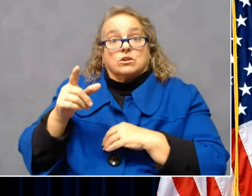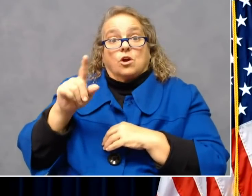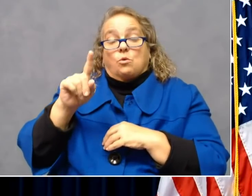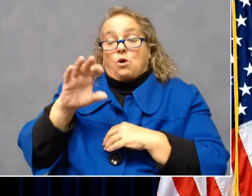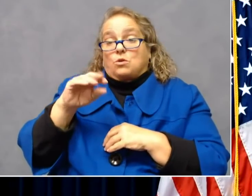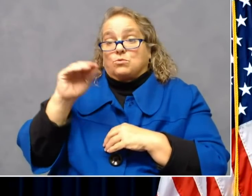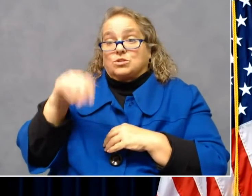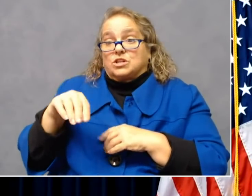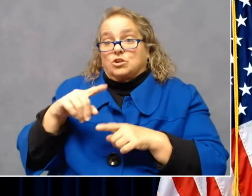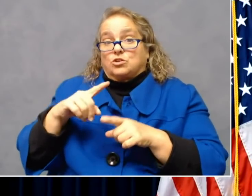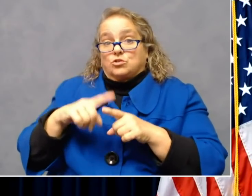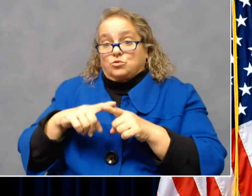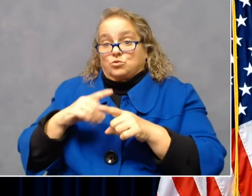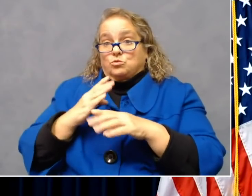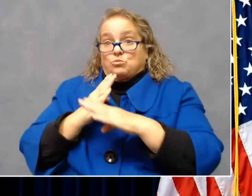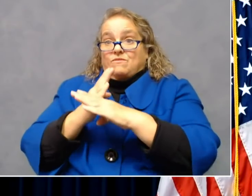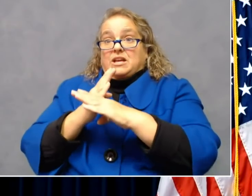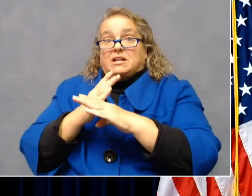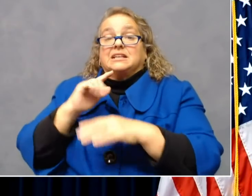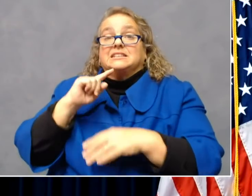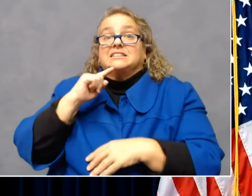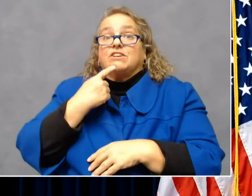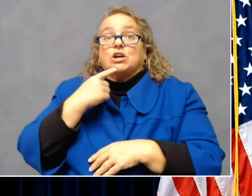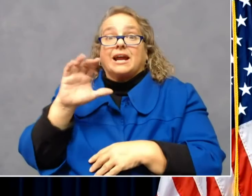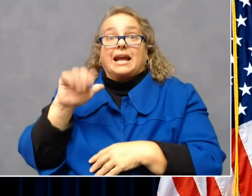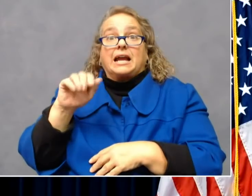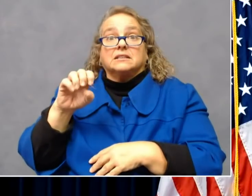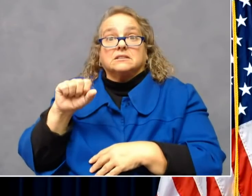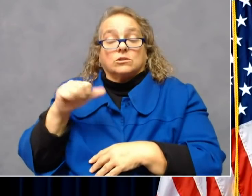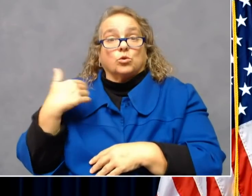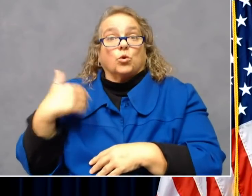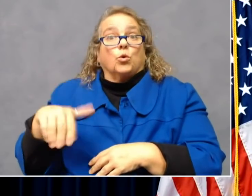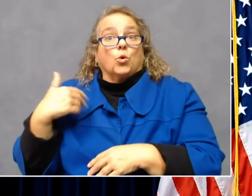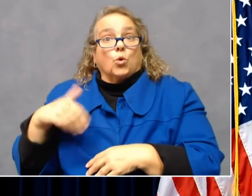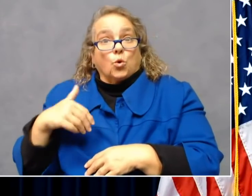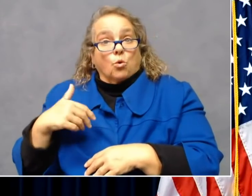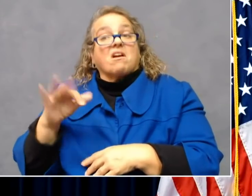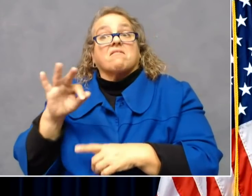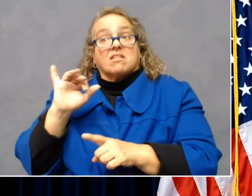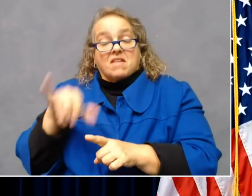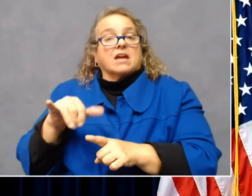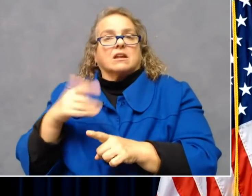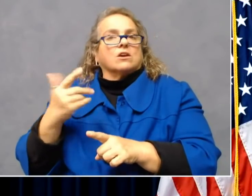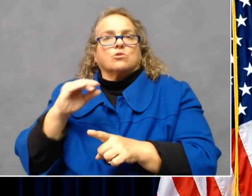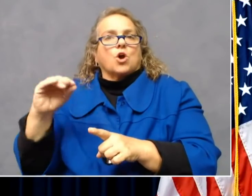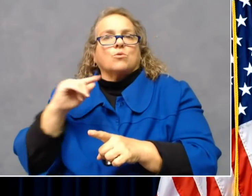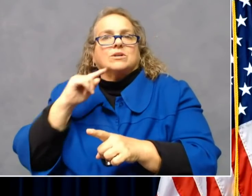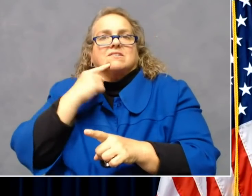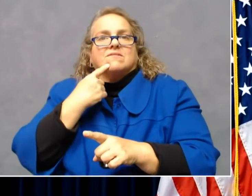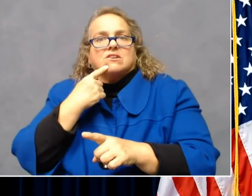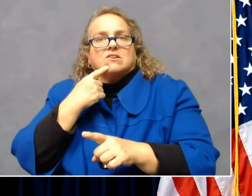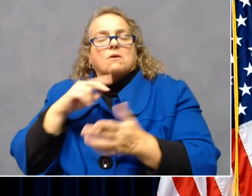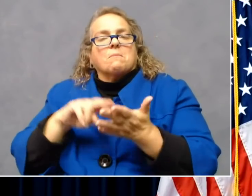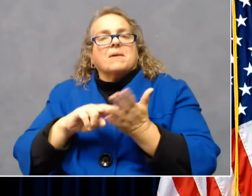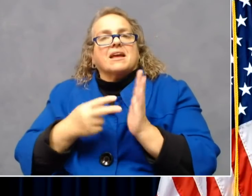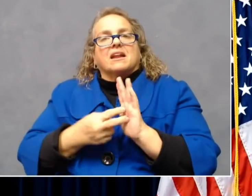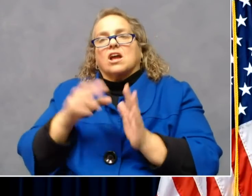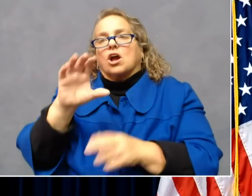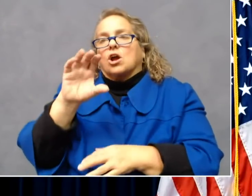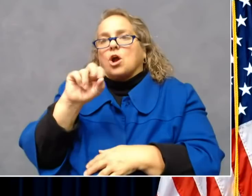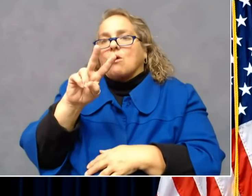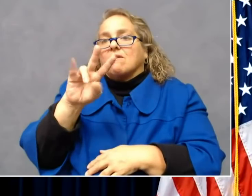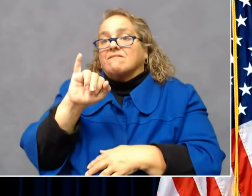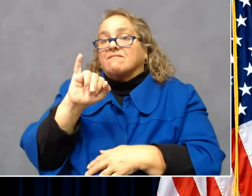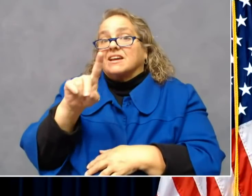up, then I heard one national expert say we could turn COVID into something like a cold or a